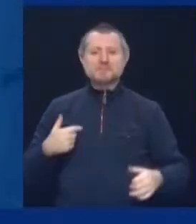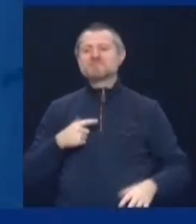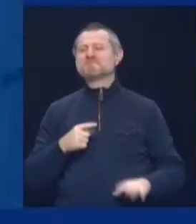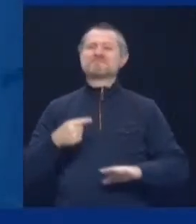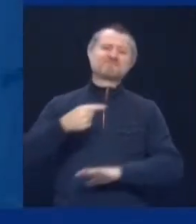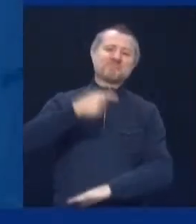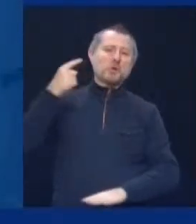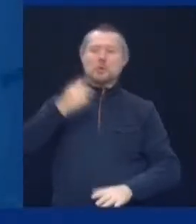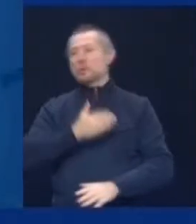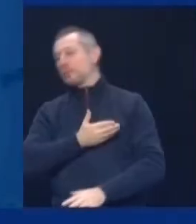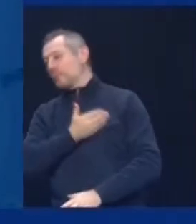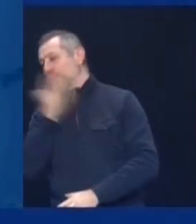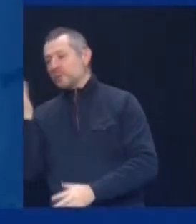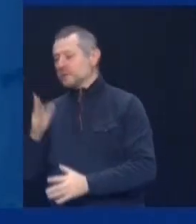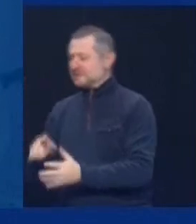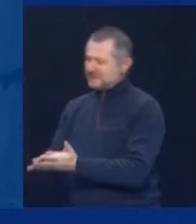beast.